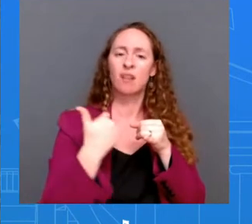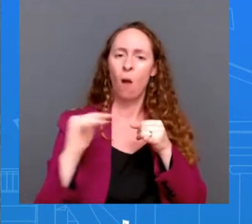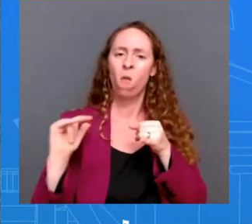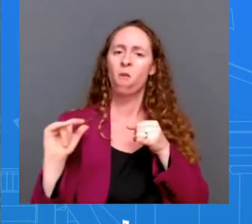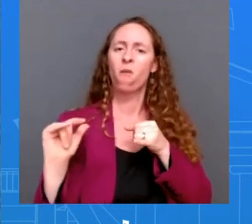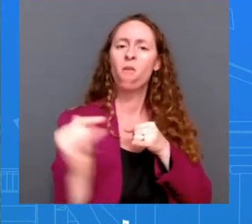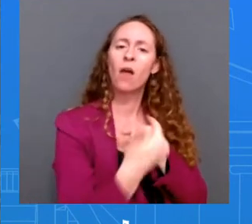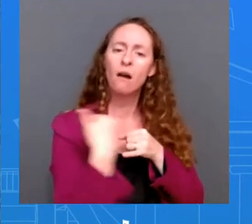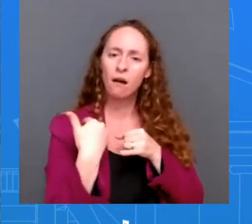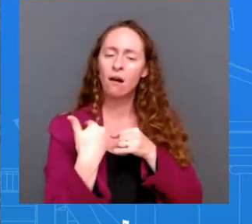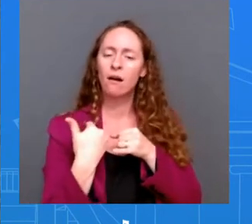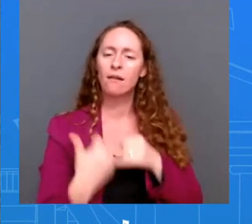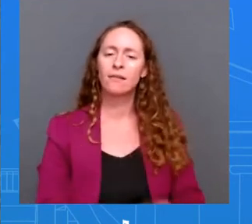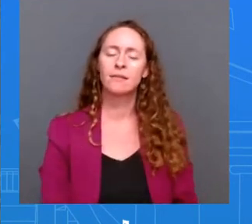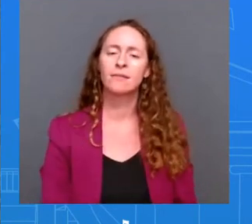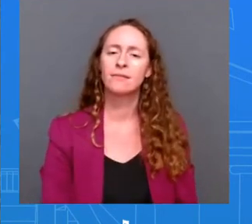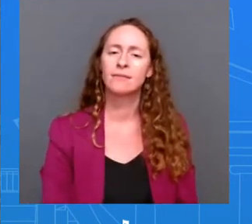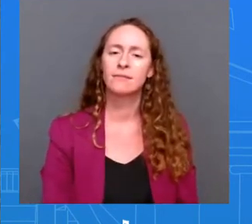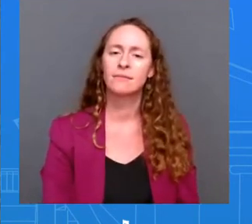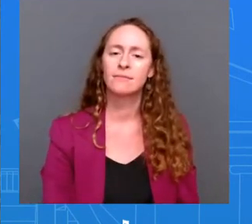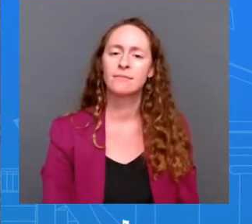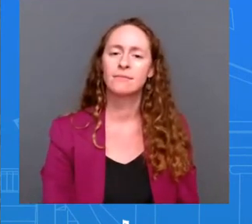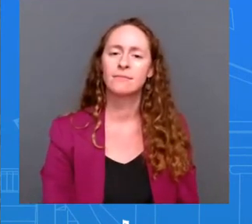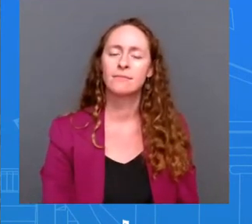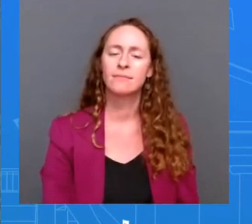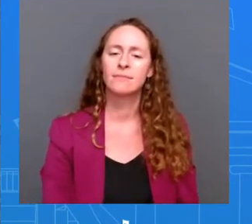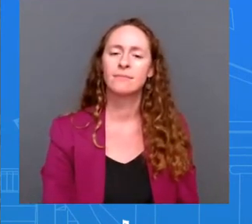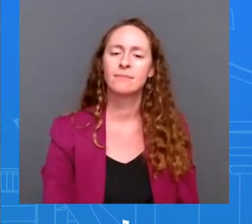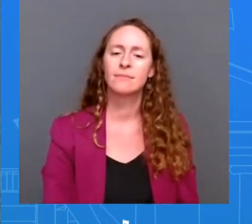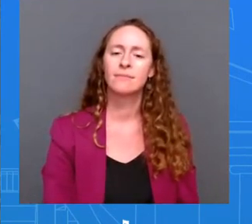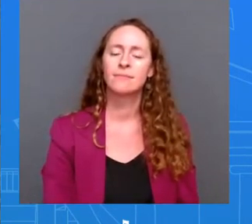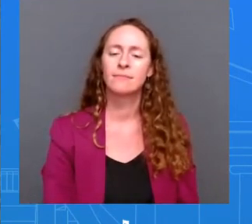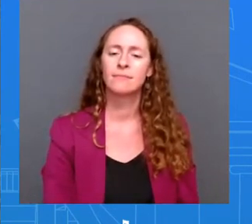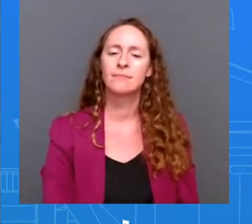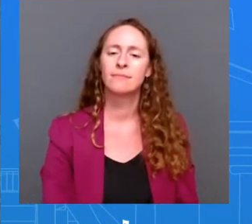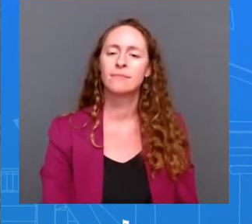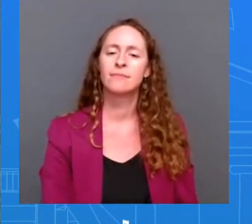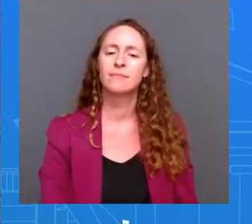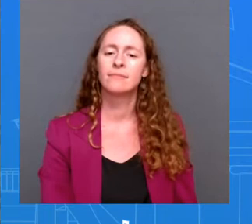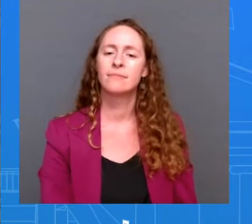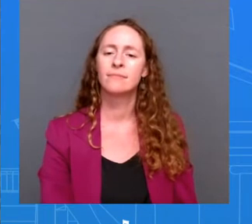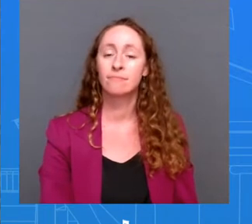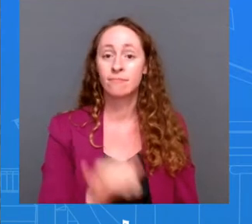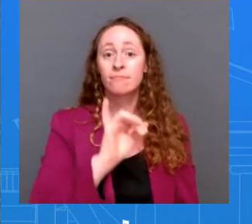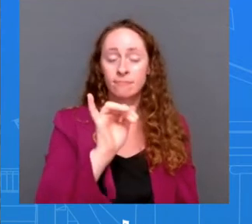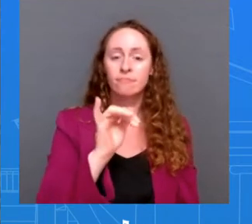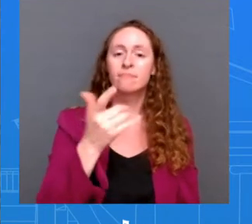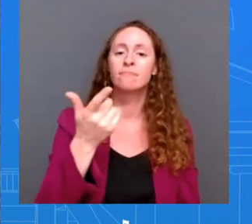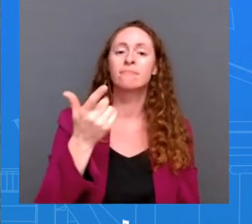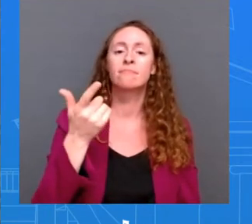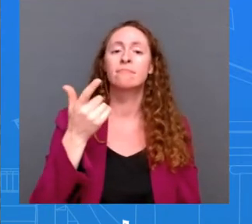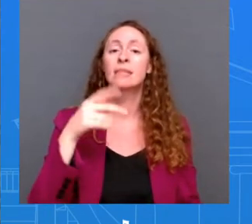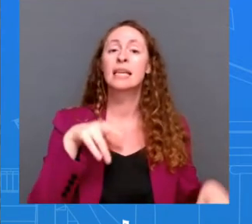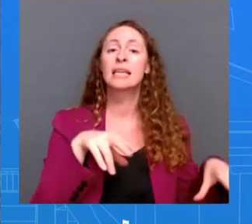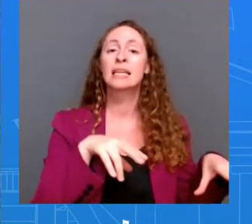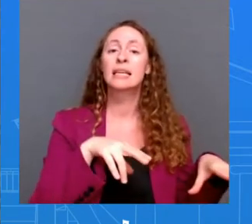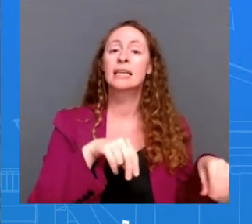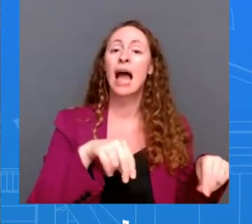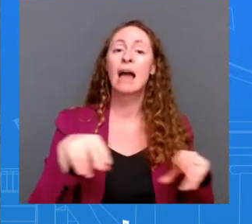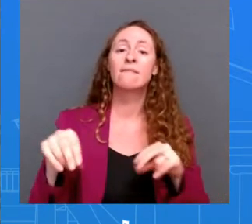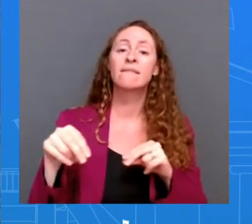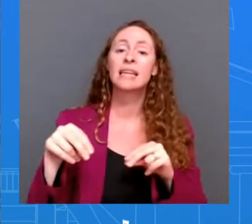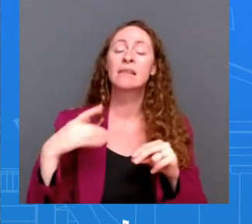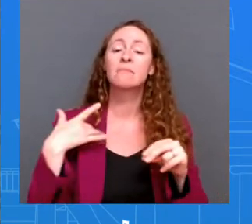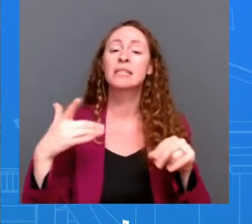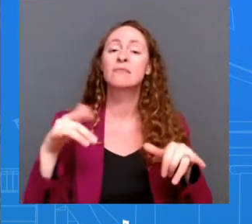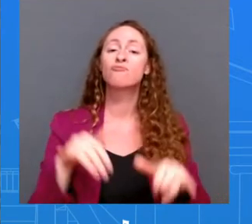naval operating areas, exercise areas, much closer to the island than they did 25 years ago. You've seen